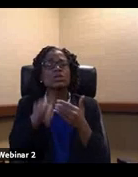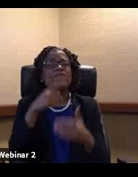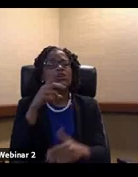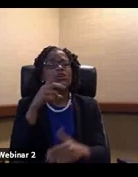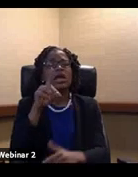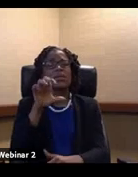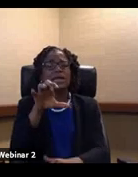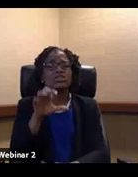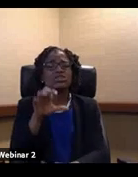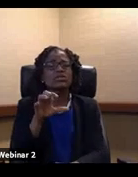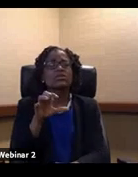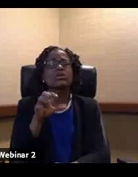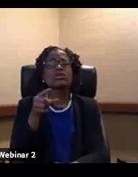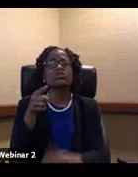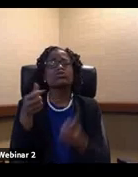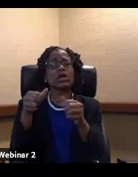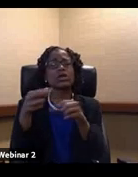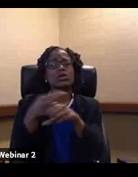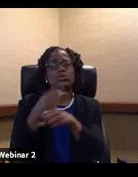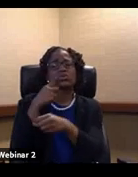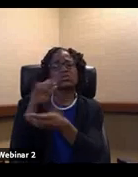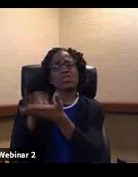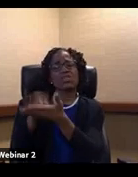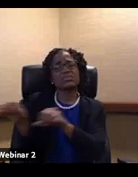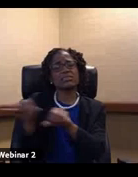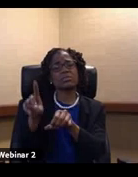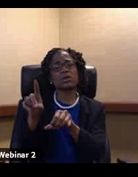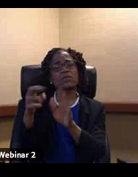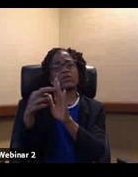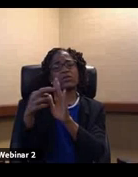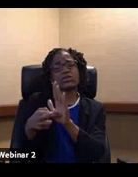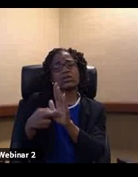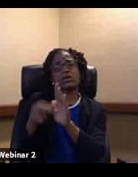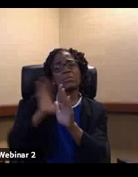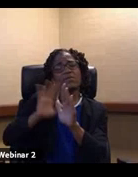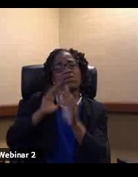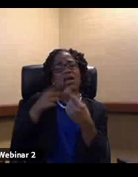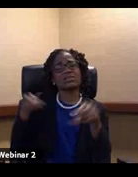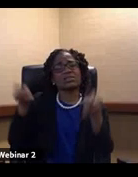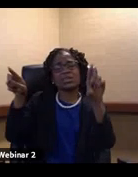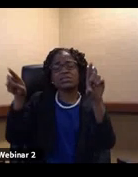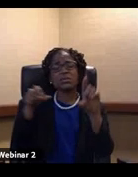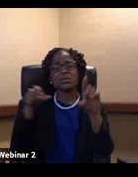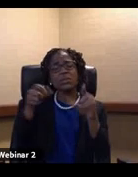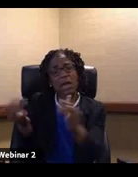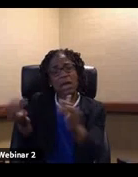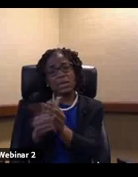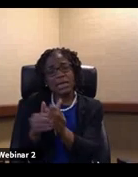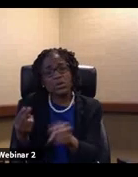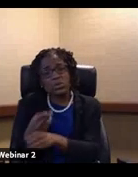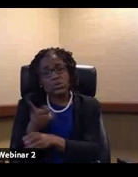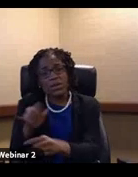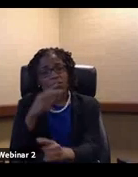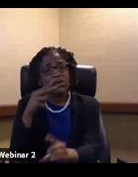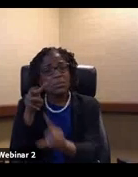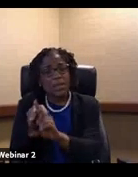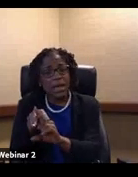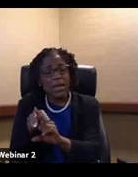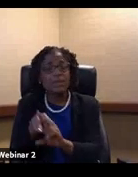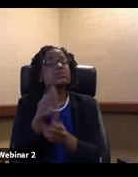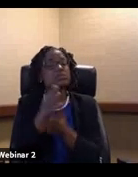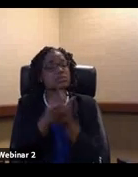attempts to register in SAM but has been unsuccessful? Again, if it's recently, I've heard this happened started a couple weeks ago, there's been issues with their staff